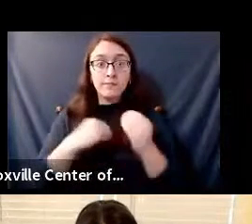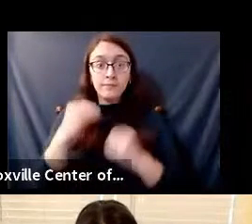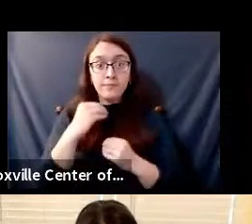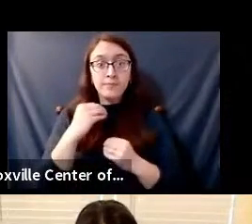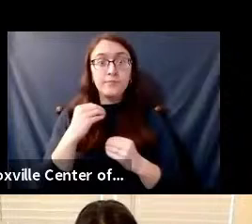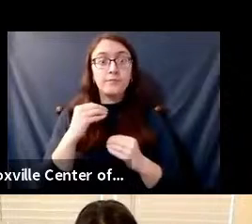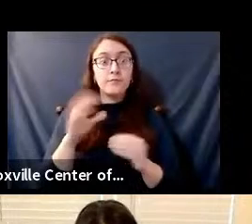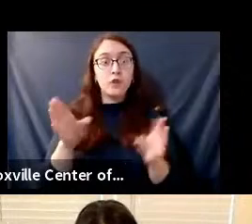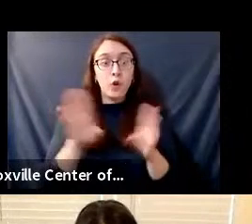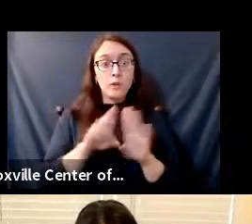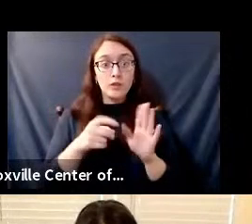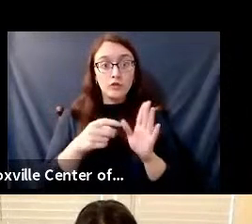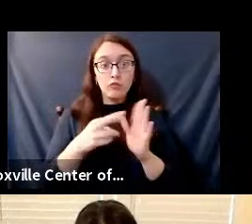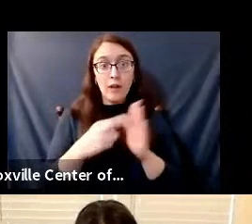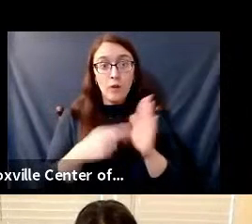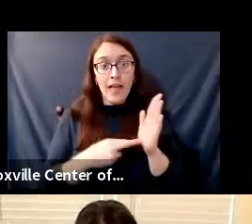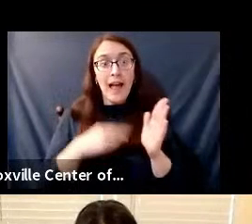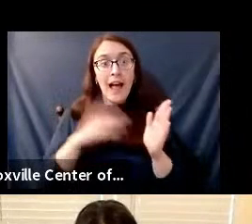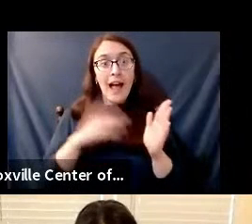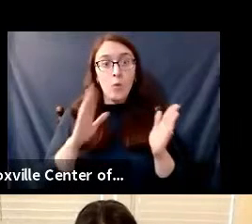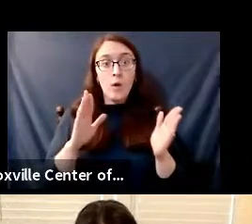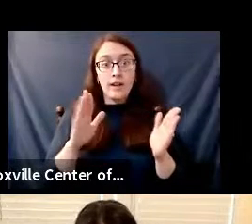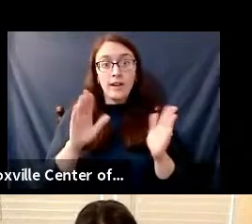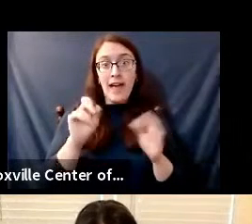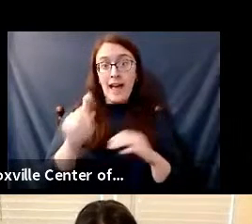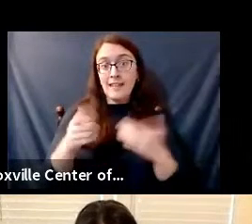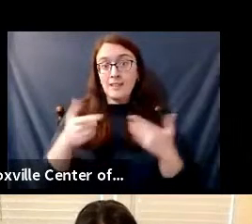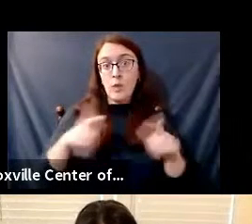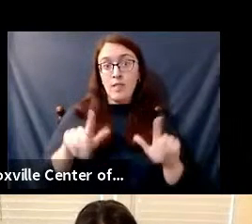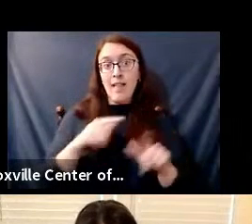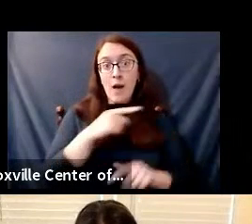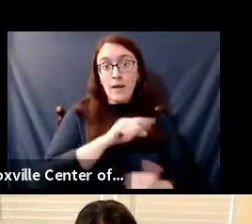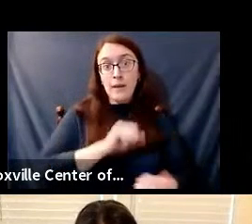allow him to address the board during that agenda item, please.